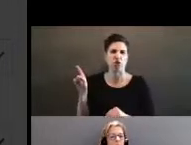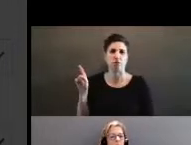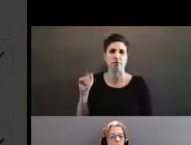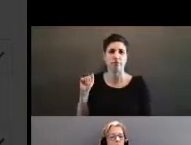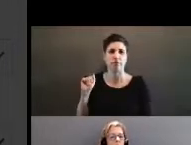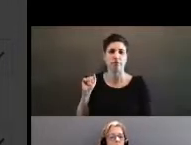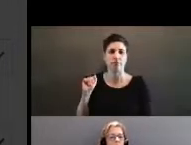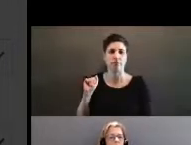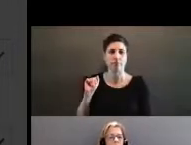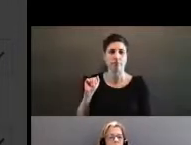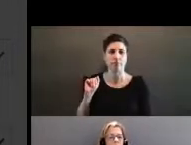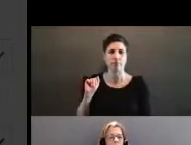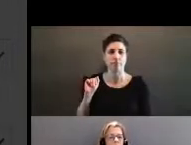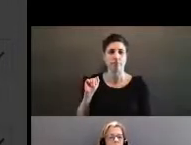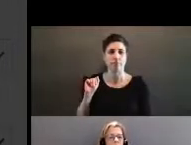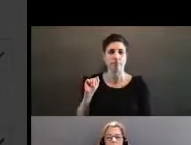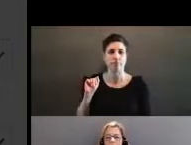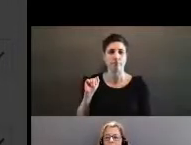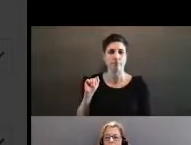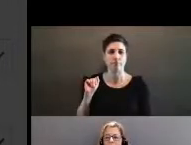sodium